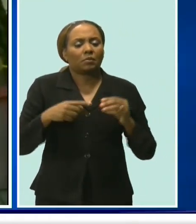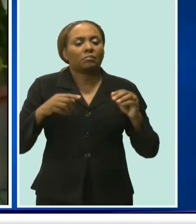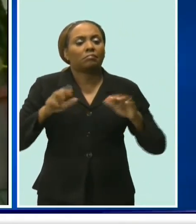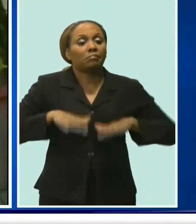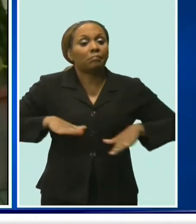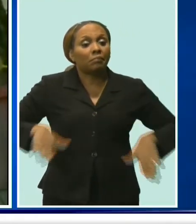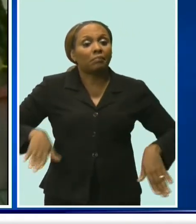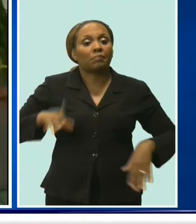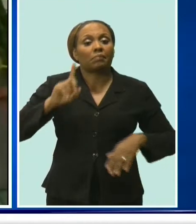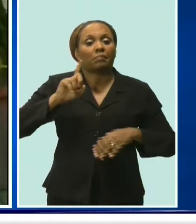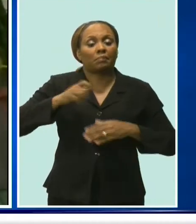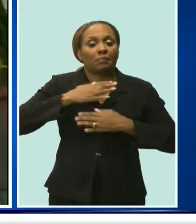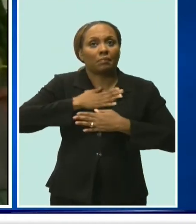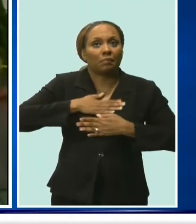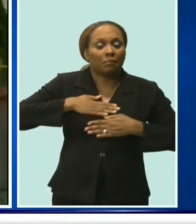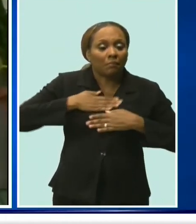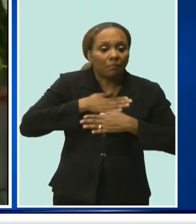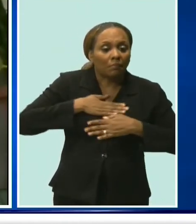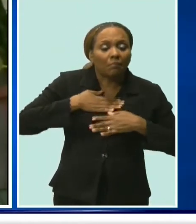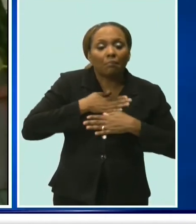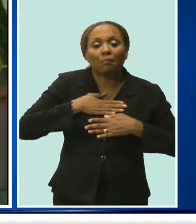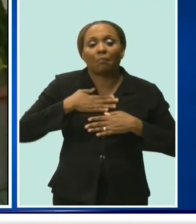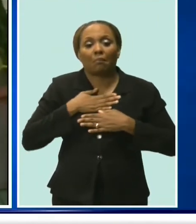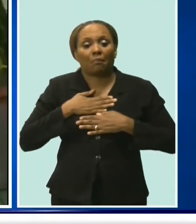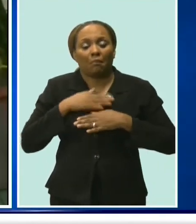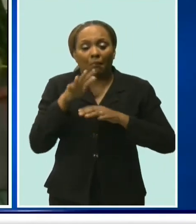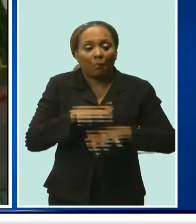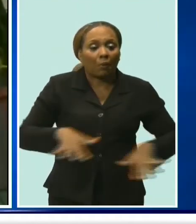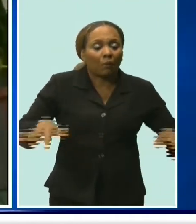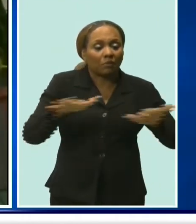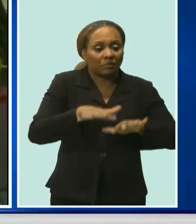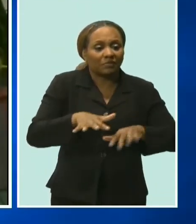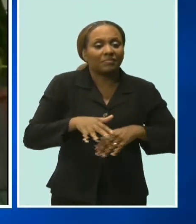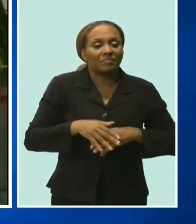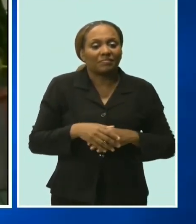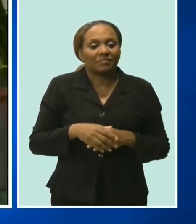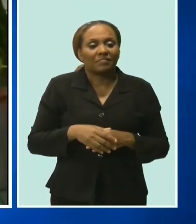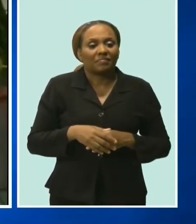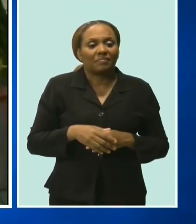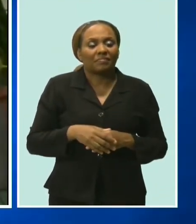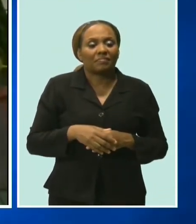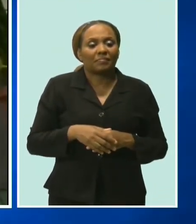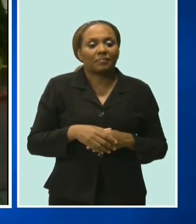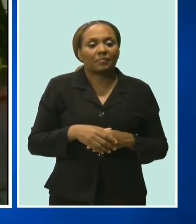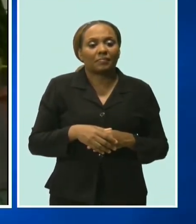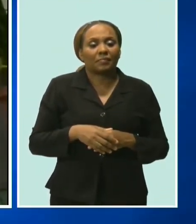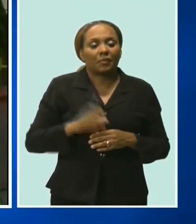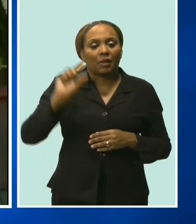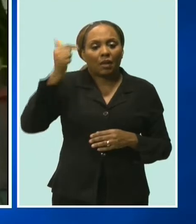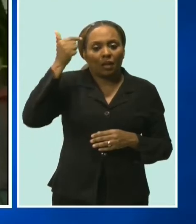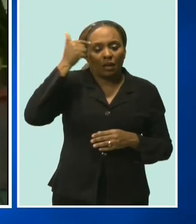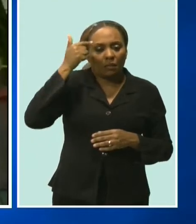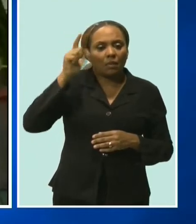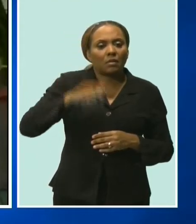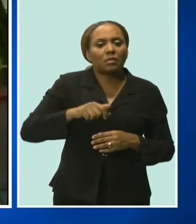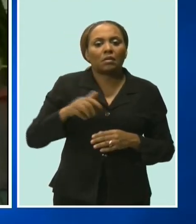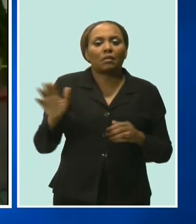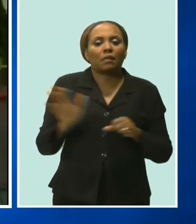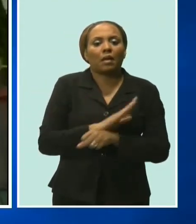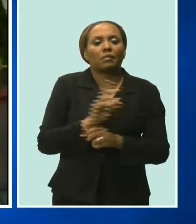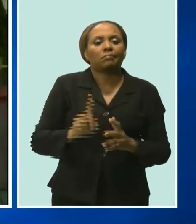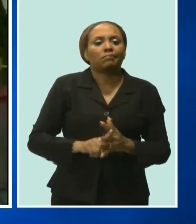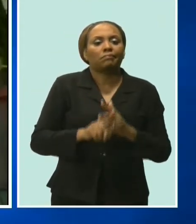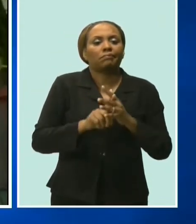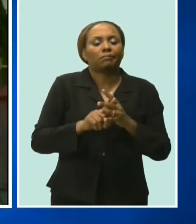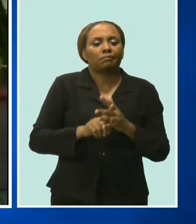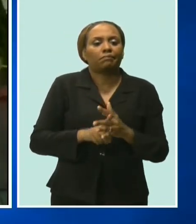highest attainable standard of health for every child. It says that state parties should pursue full implementation of this